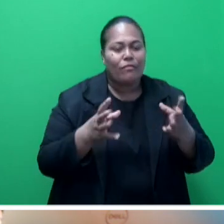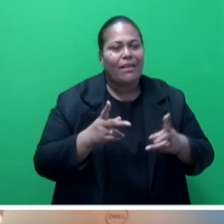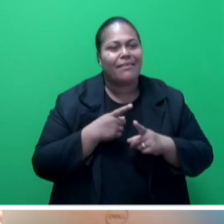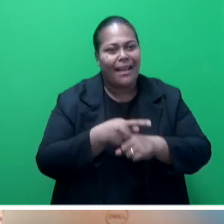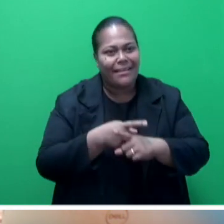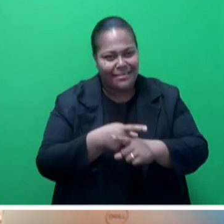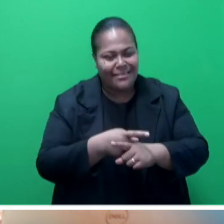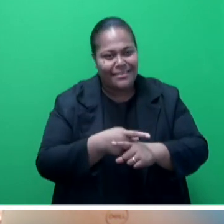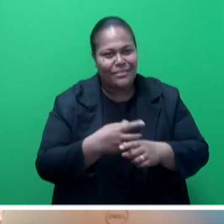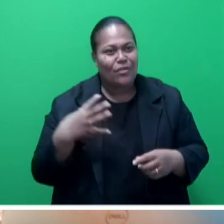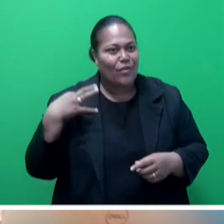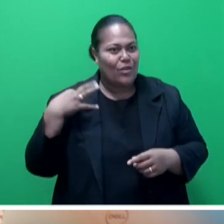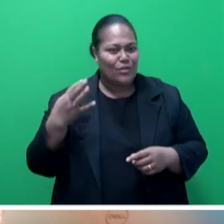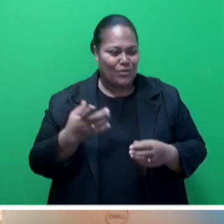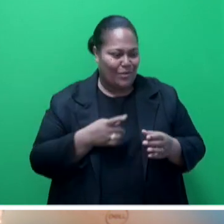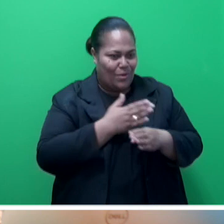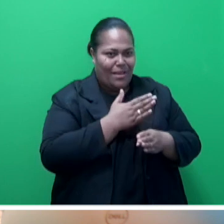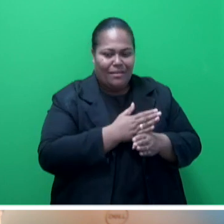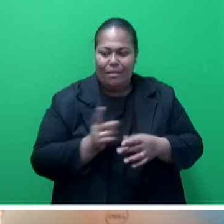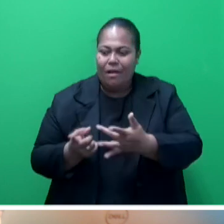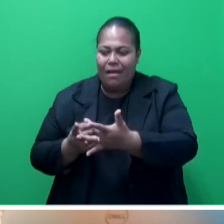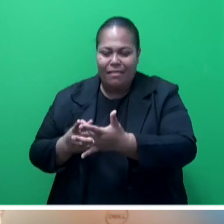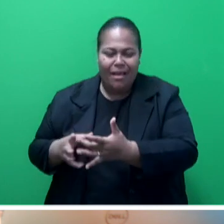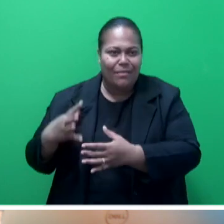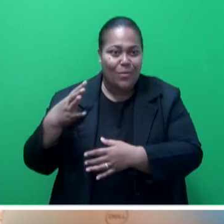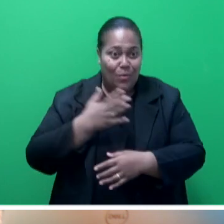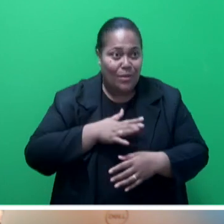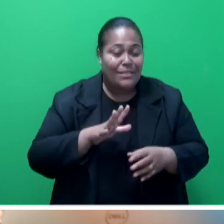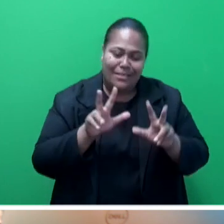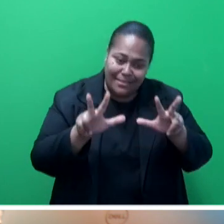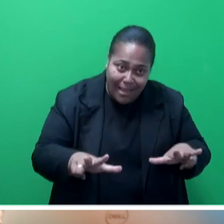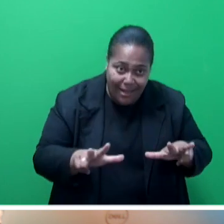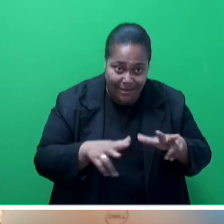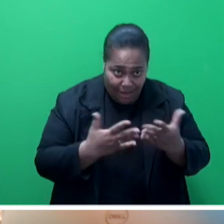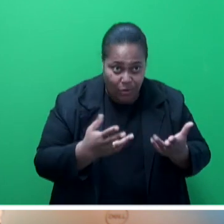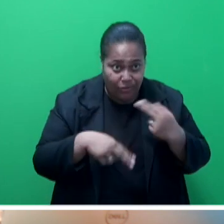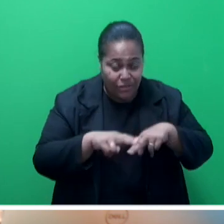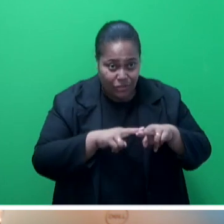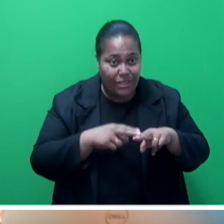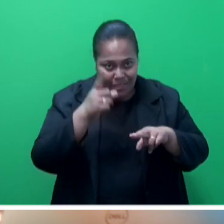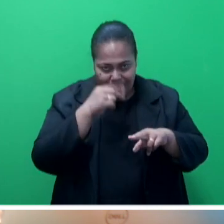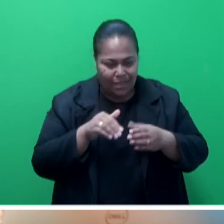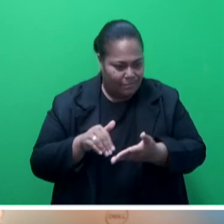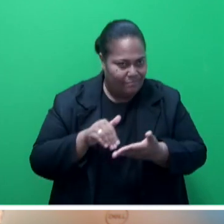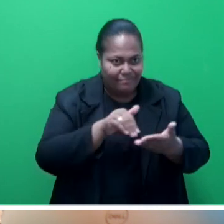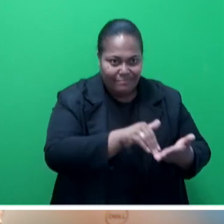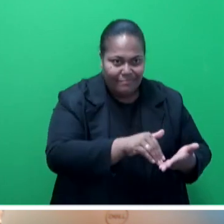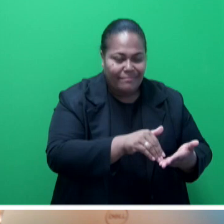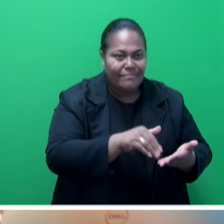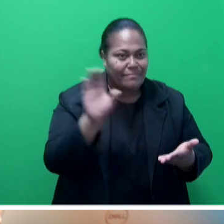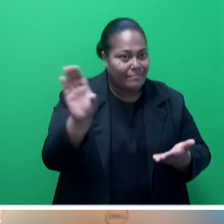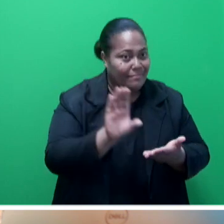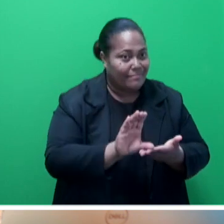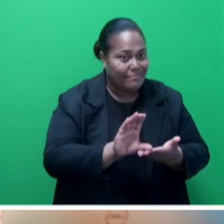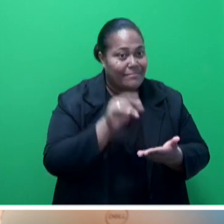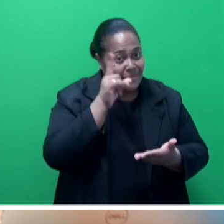and compliance-based market mechanisms. The signing of the ERPA could help garner financial support to operationalize these aspects